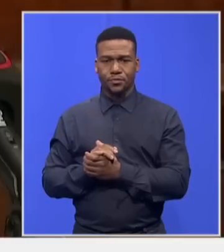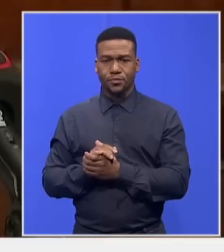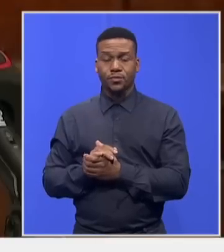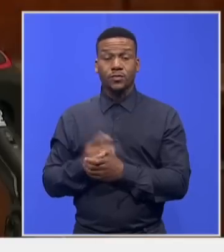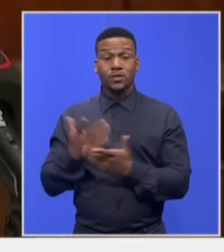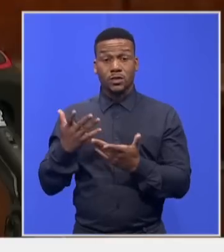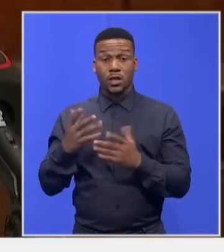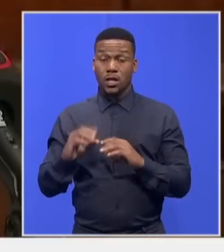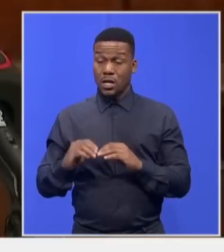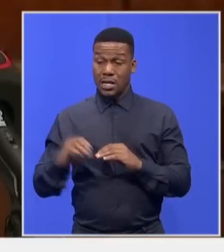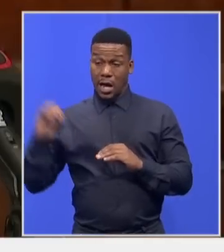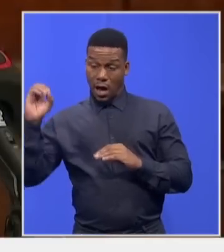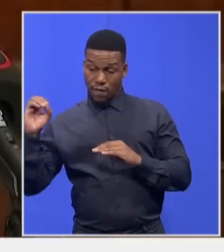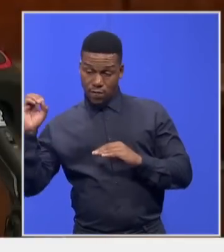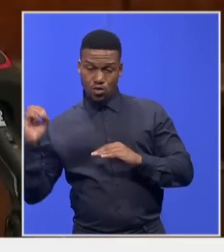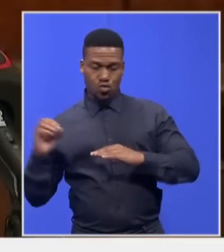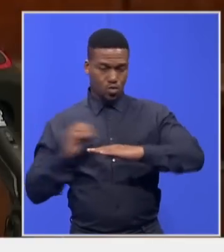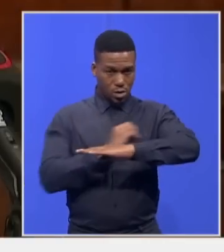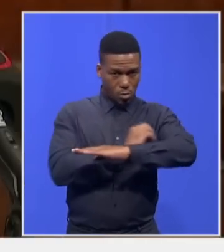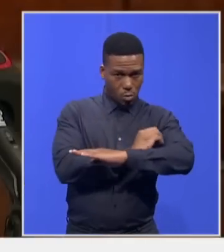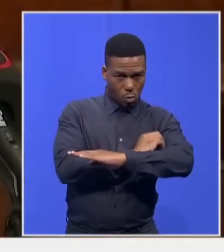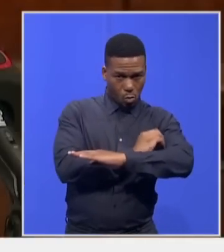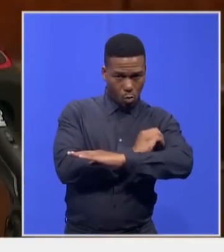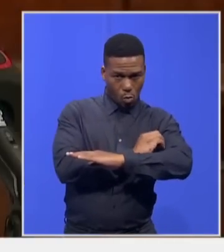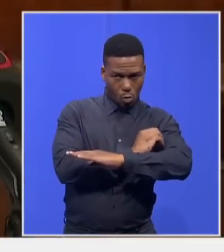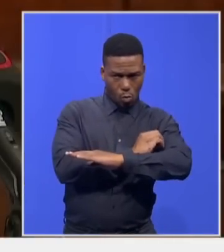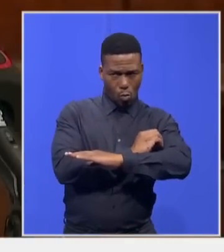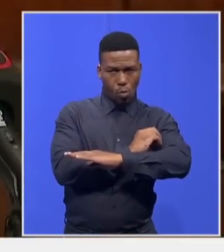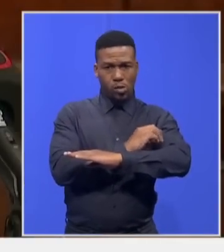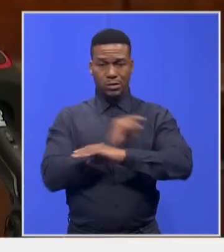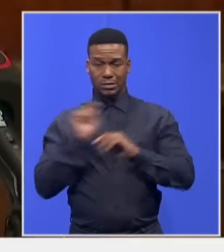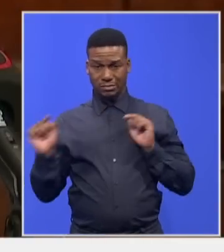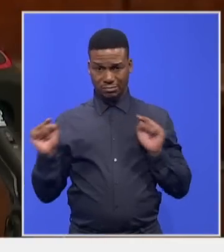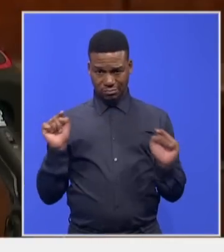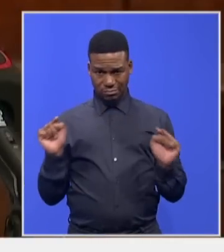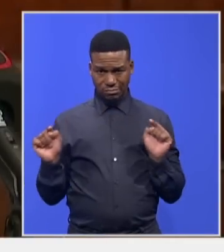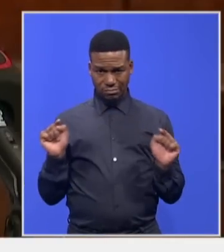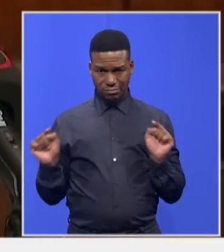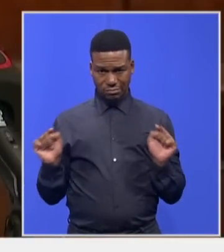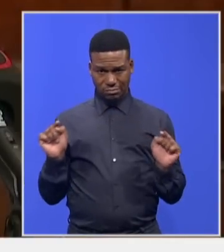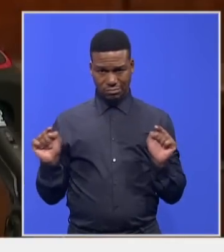the morning and in the afternoon, so there's a peak concentrated